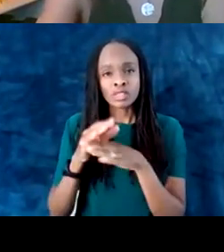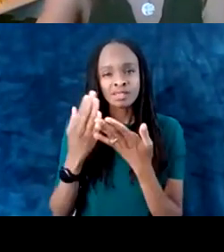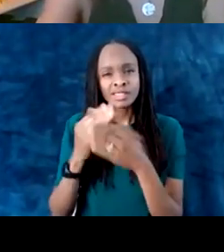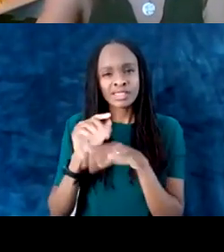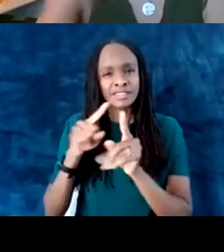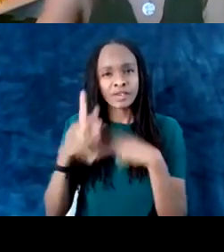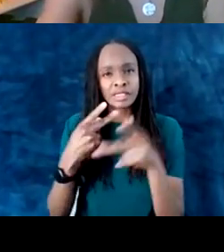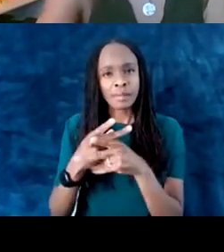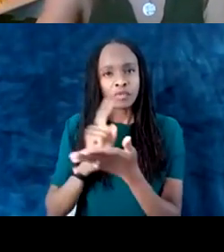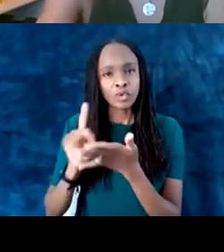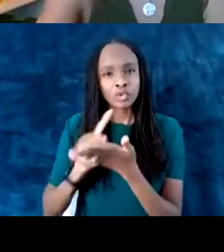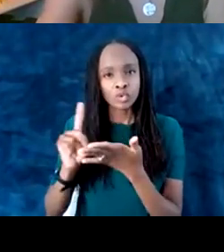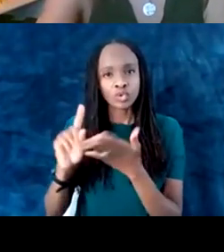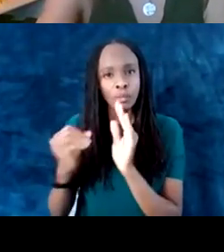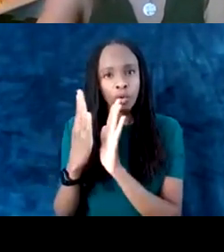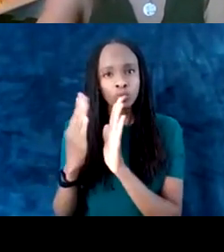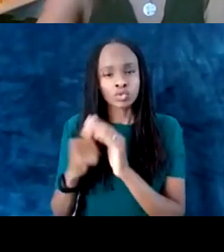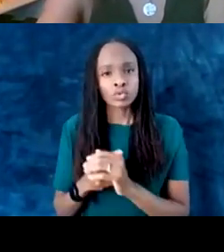of research approach.